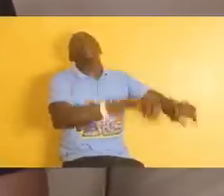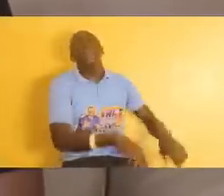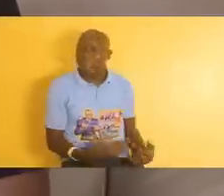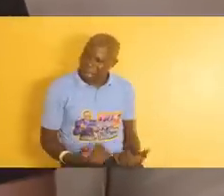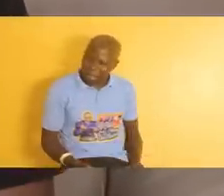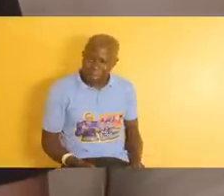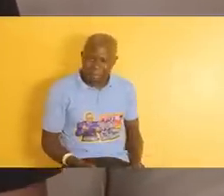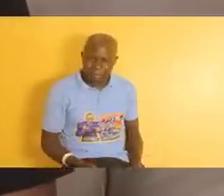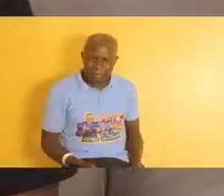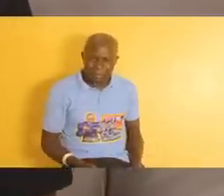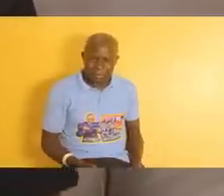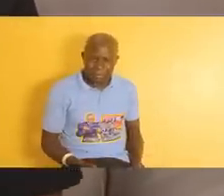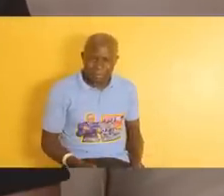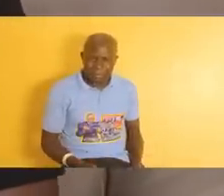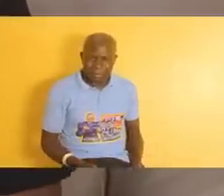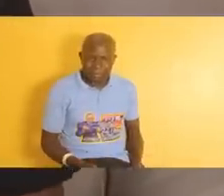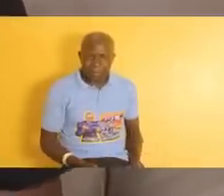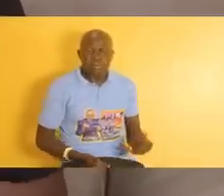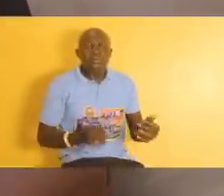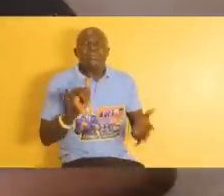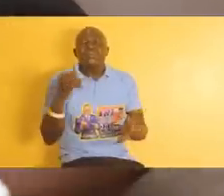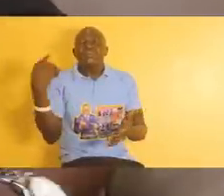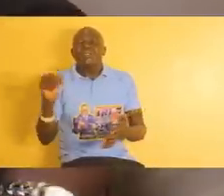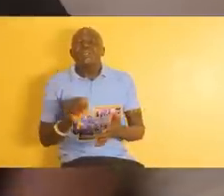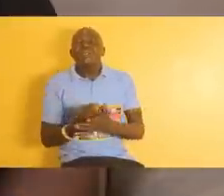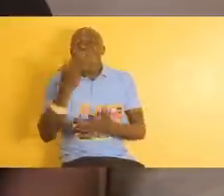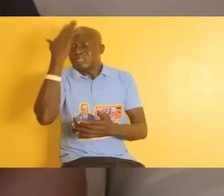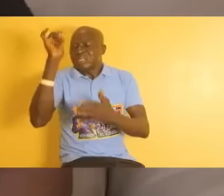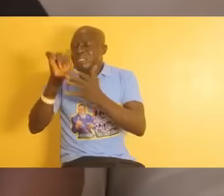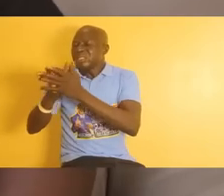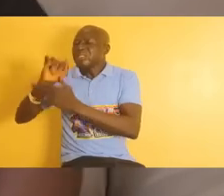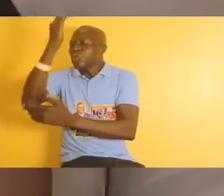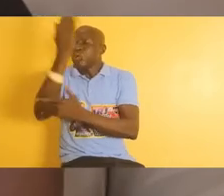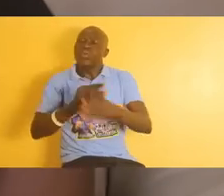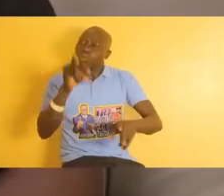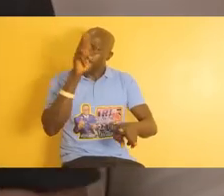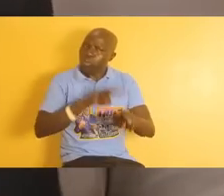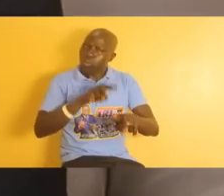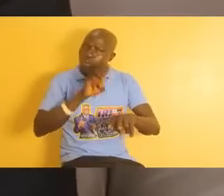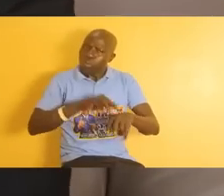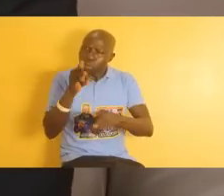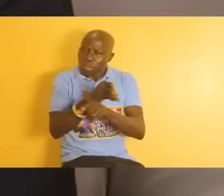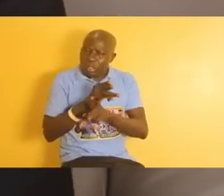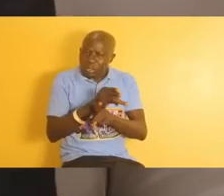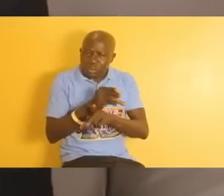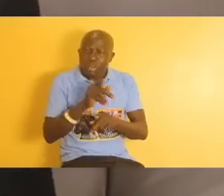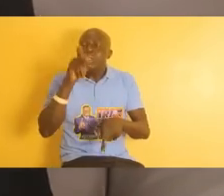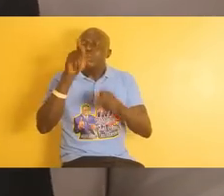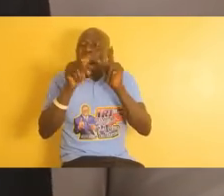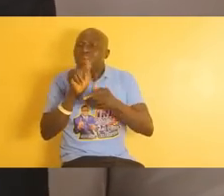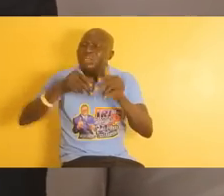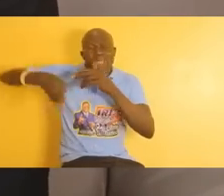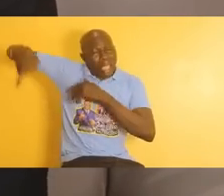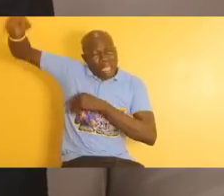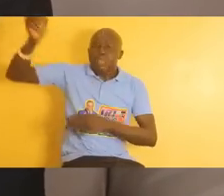just come down for you? Ah! Iku to poju gba ni po we si mi. Ah, is take warning you. Aje awon to koke na e gboro gbadura ni.